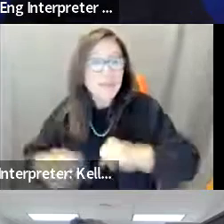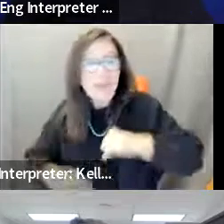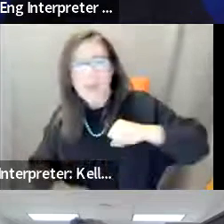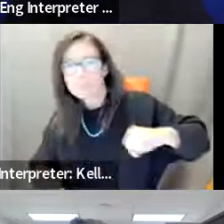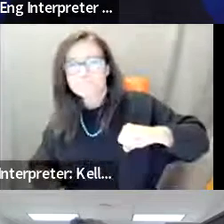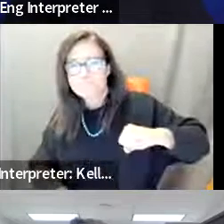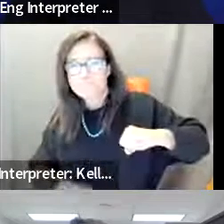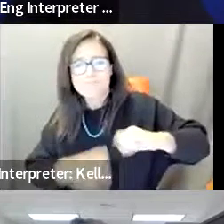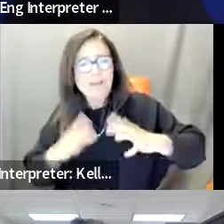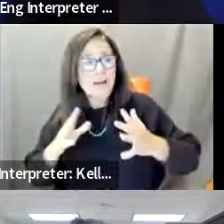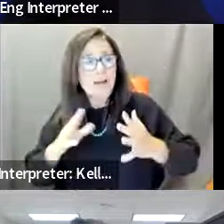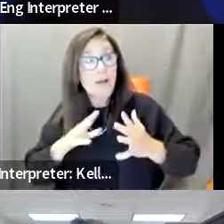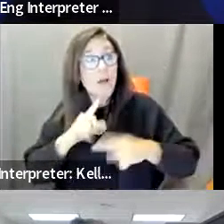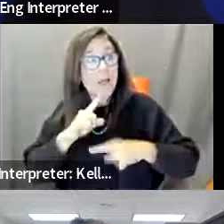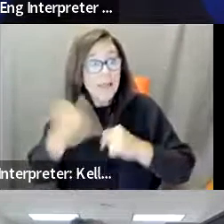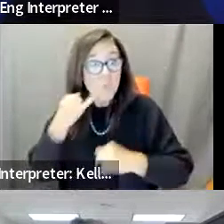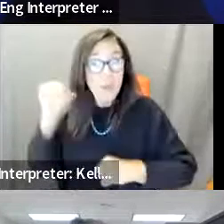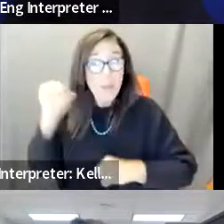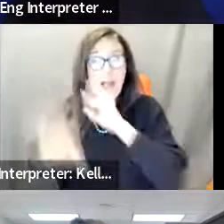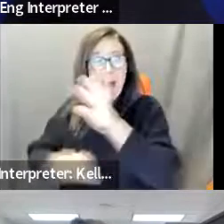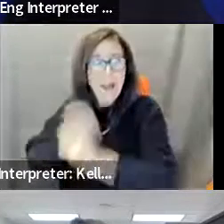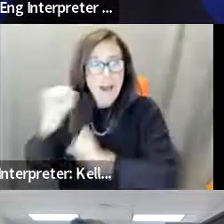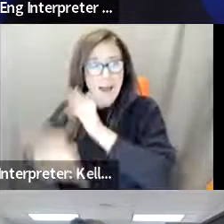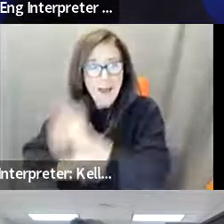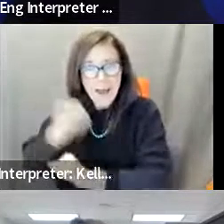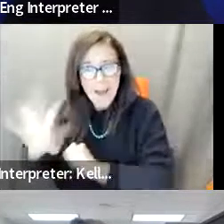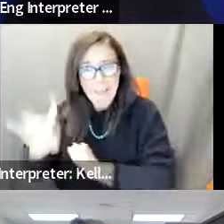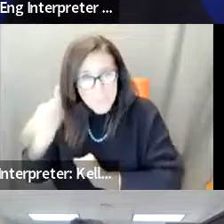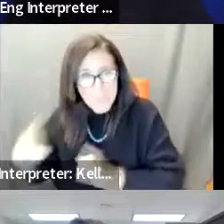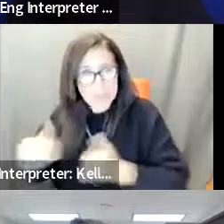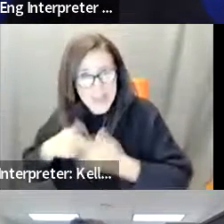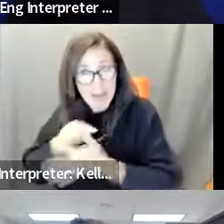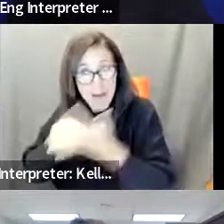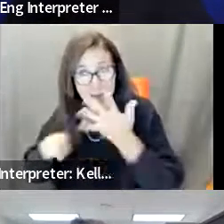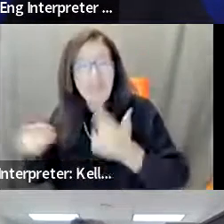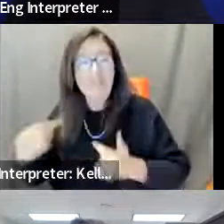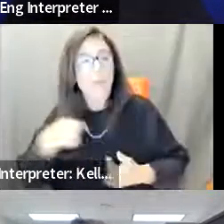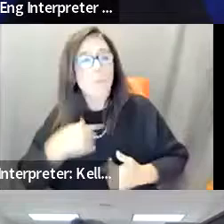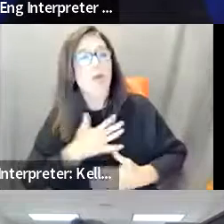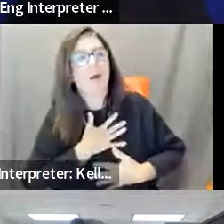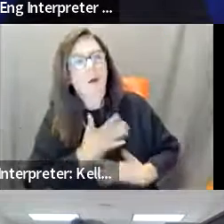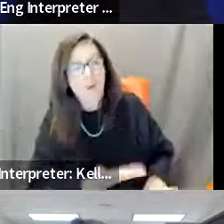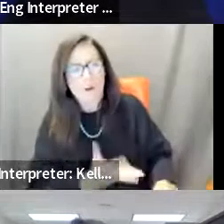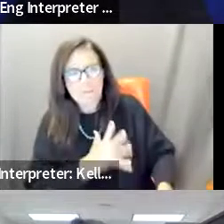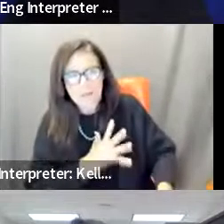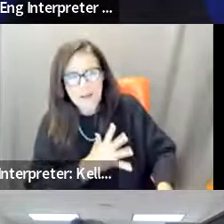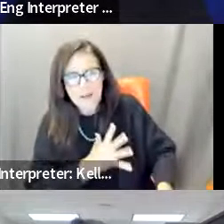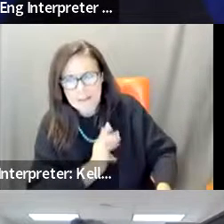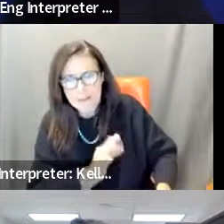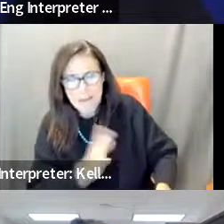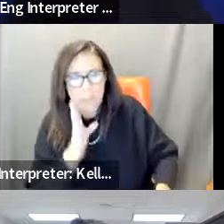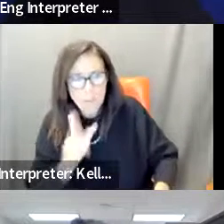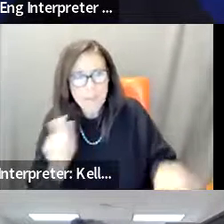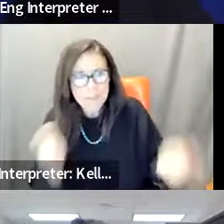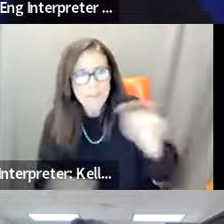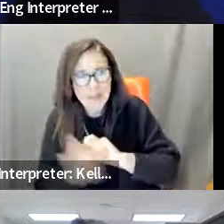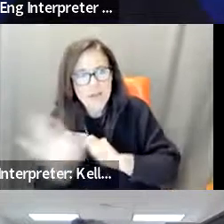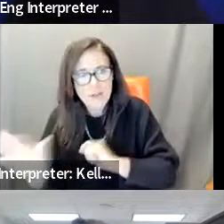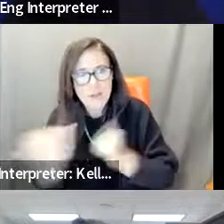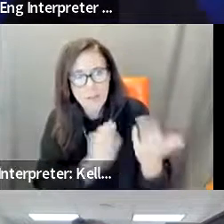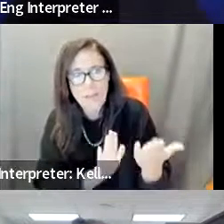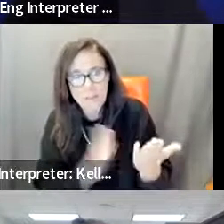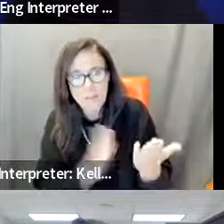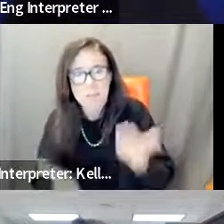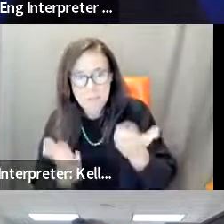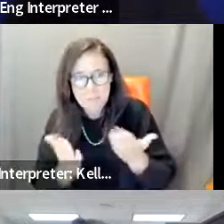get on board with all of this stuff. Yeah, Tina, go ahead. So I'm going to put in, I know we're out of time, a quick plug for